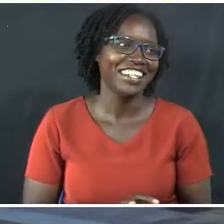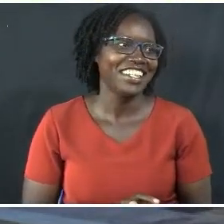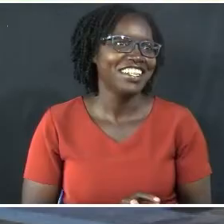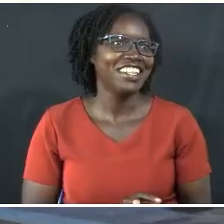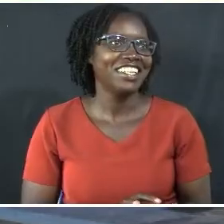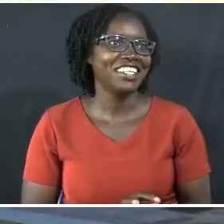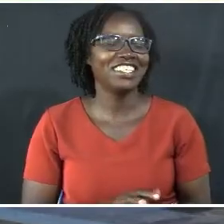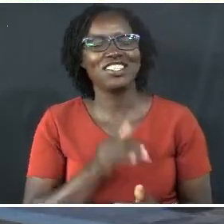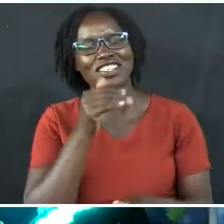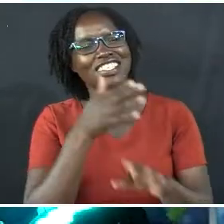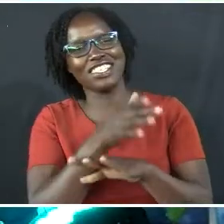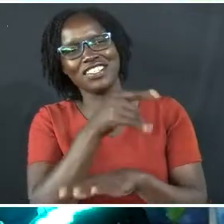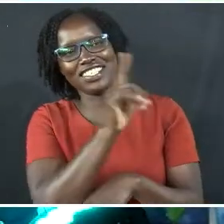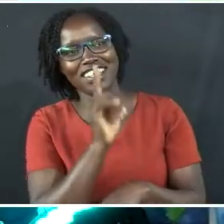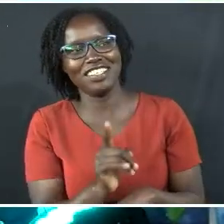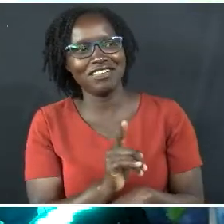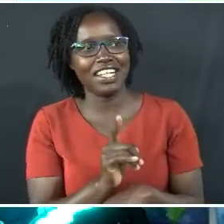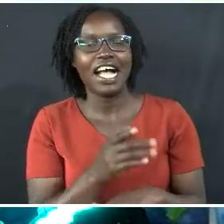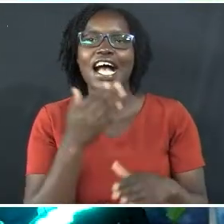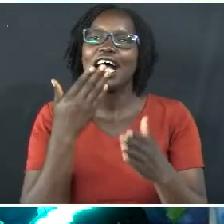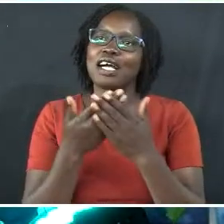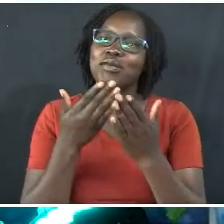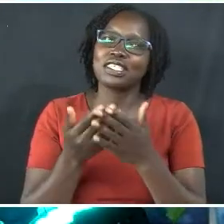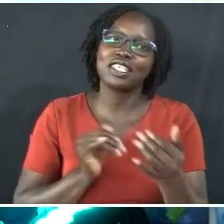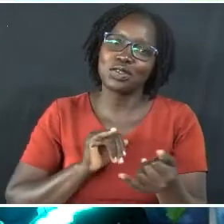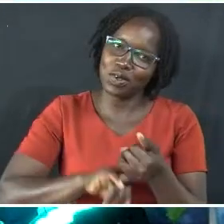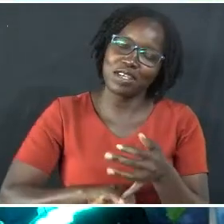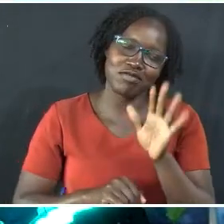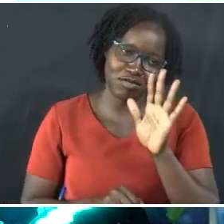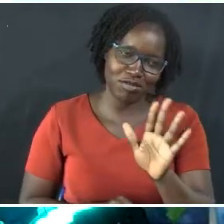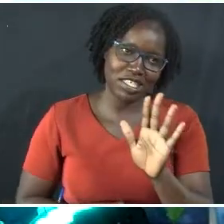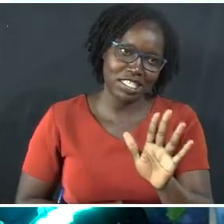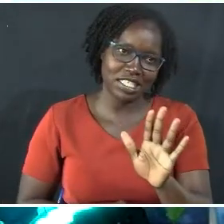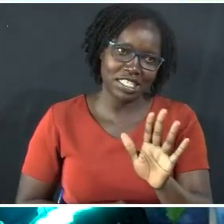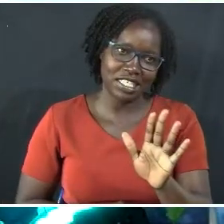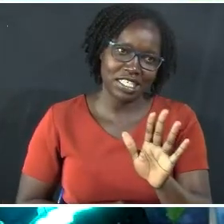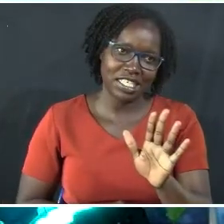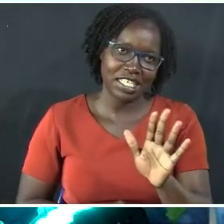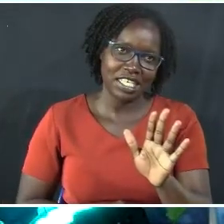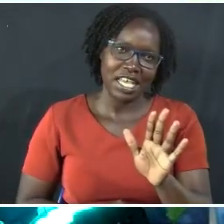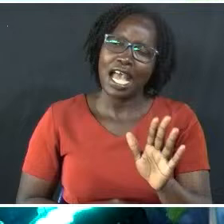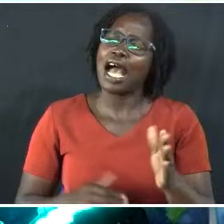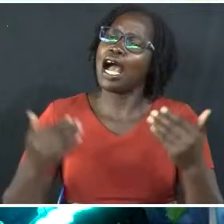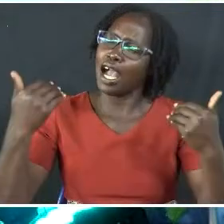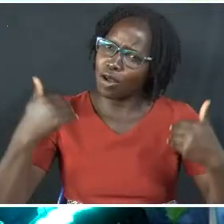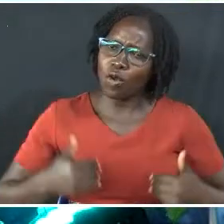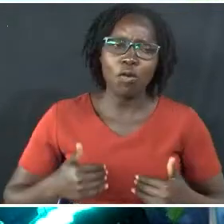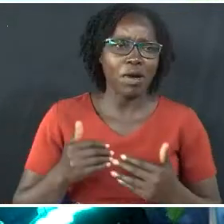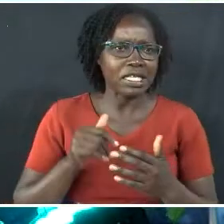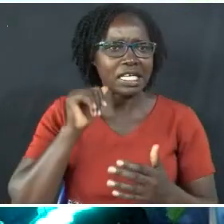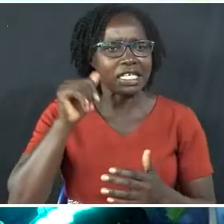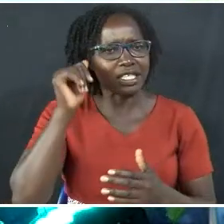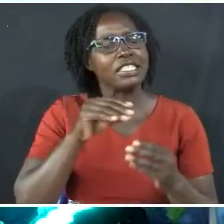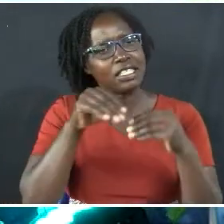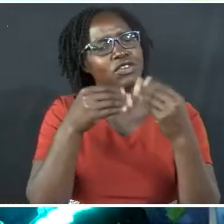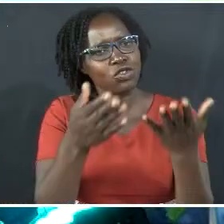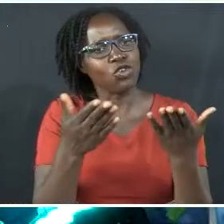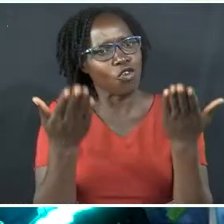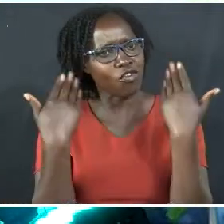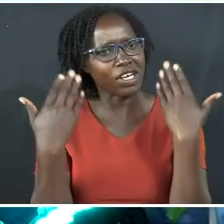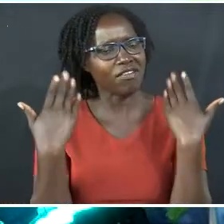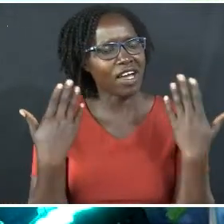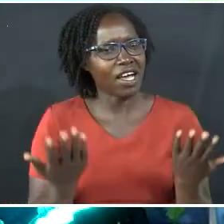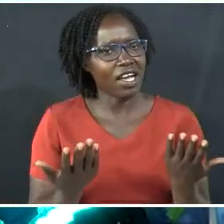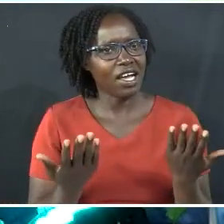Don't cheat yourself. Appreciate your wife. I mean, a whole human being given to you forever and